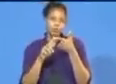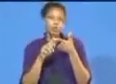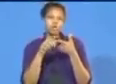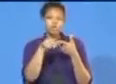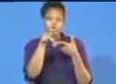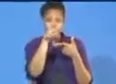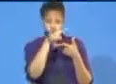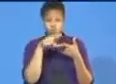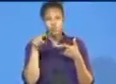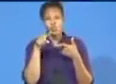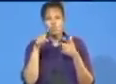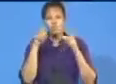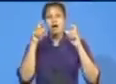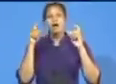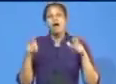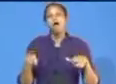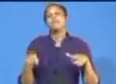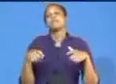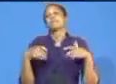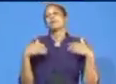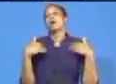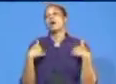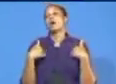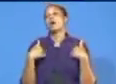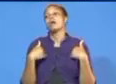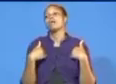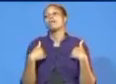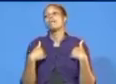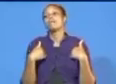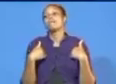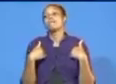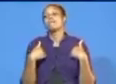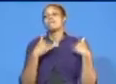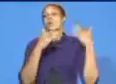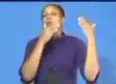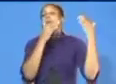you've got to have some expectation.